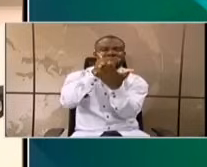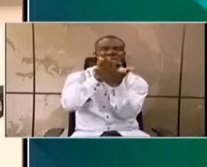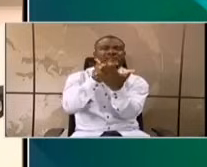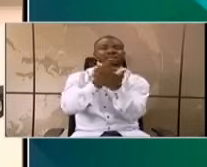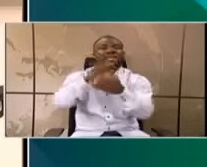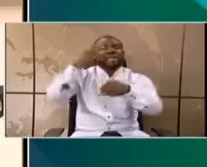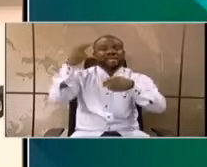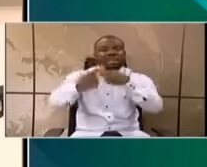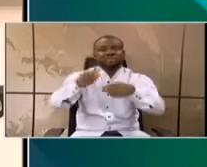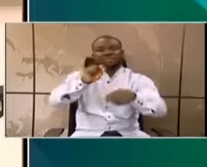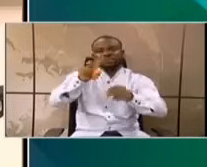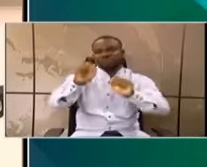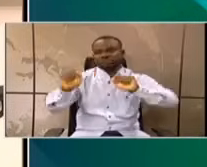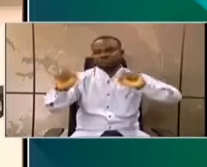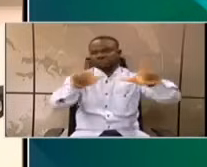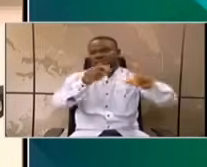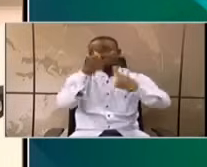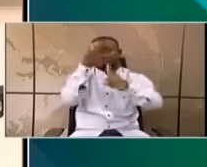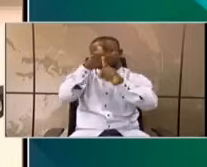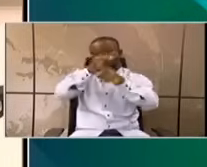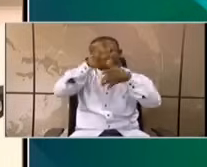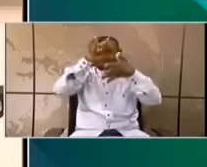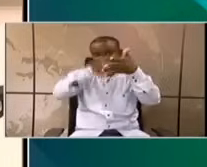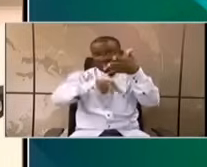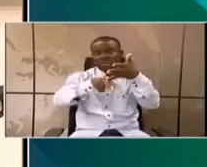Ti ya bo dia.